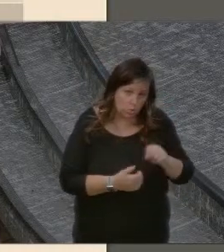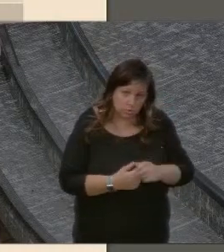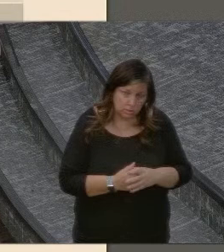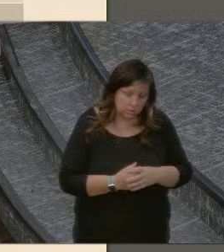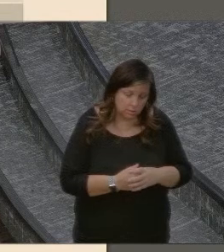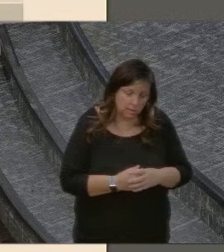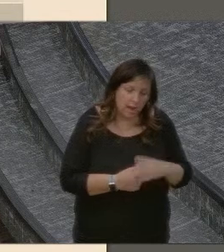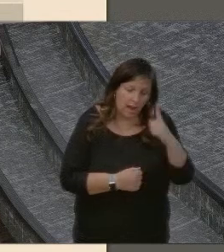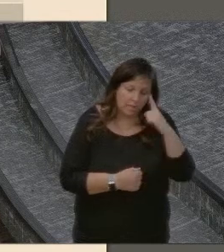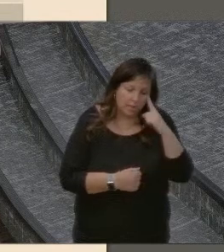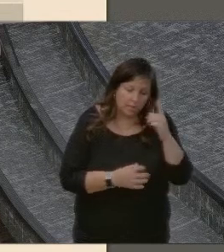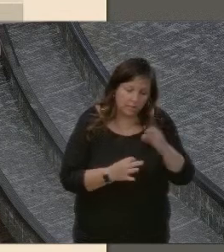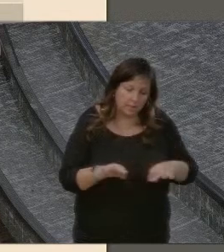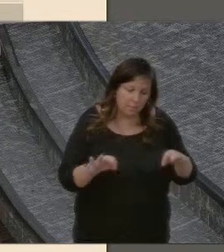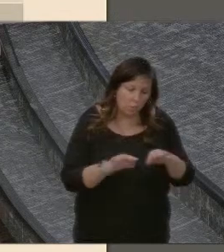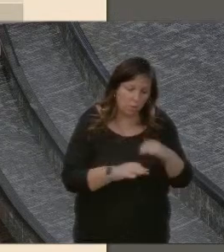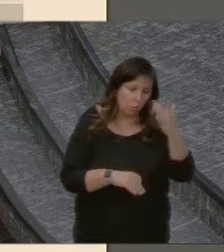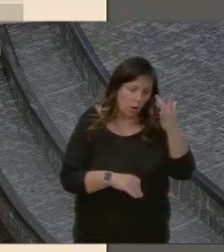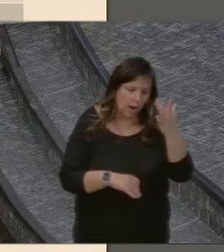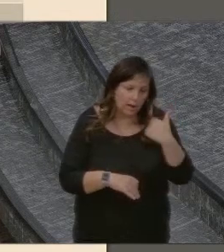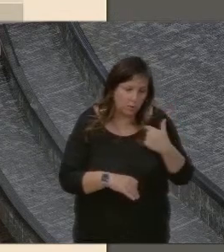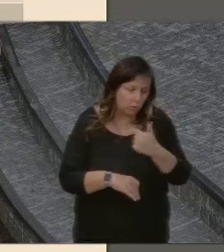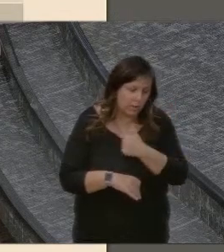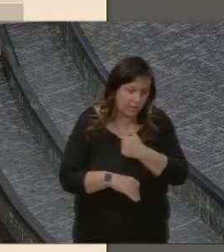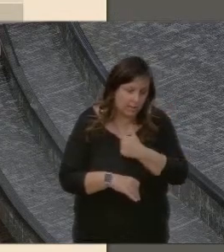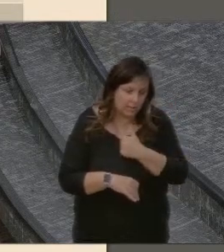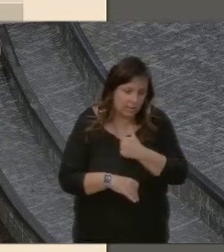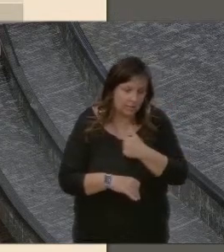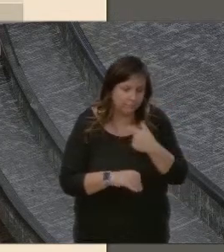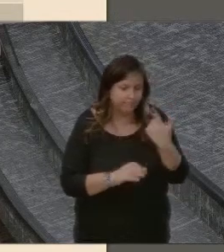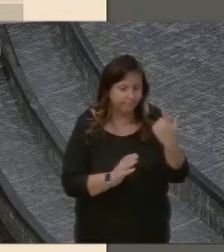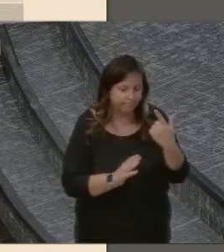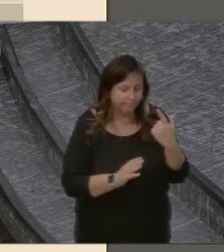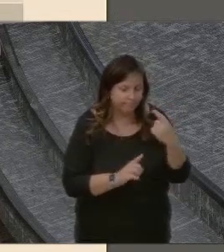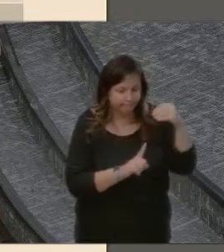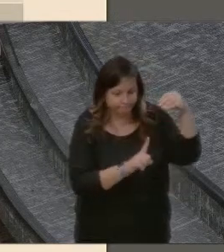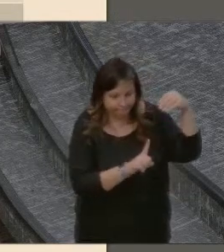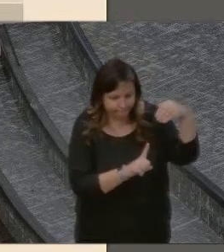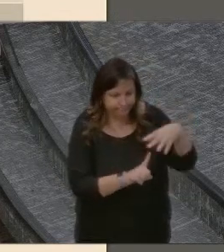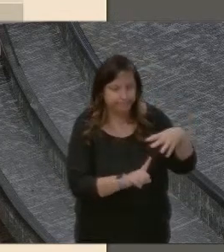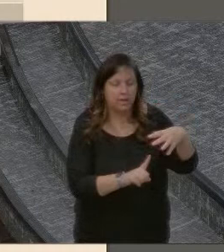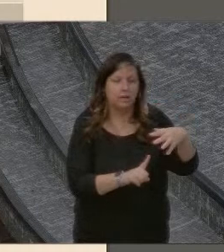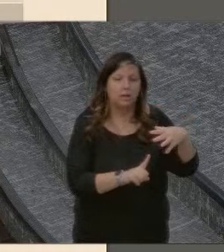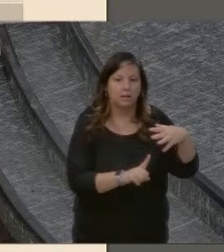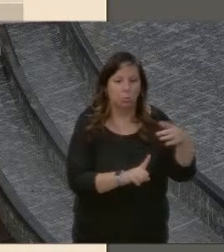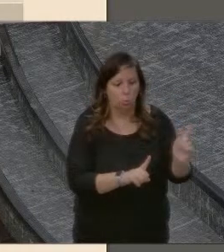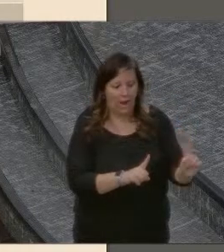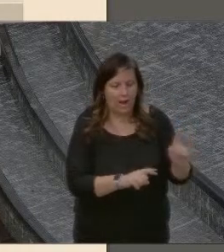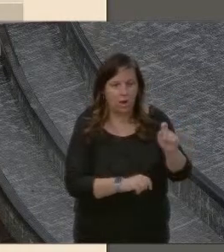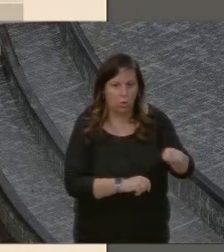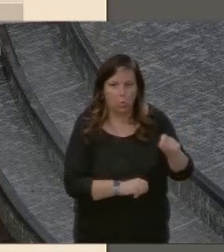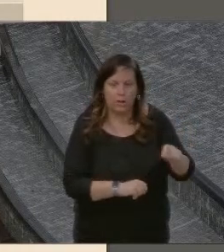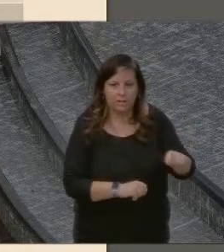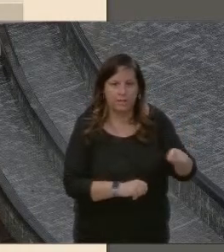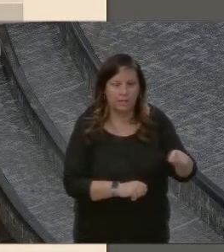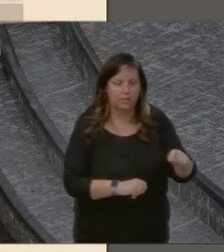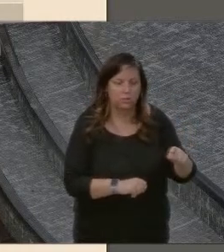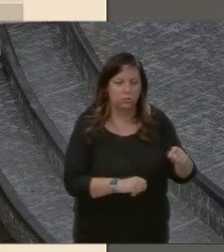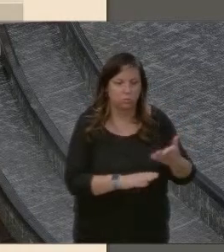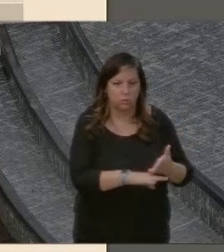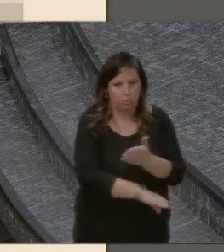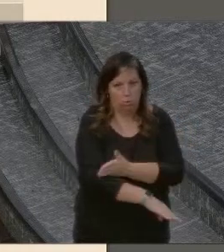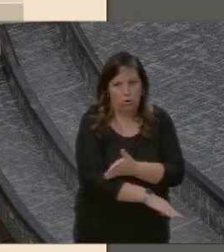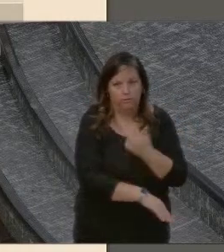it is important, while we highlight the areas for improvement, that we also highlight and celebrate some